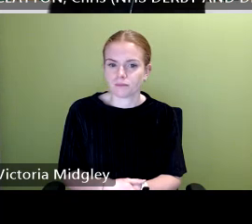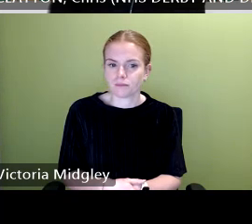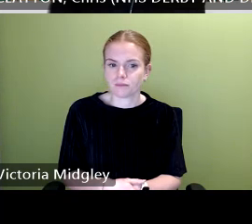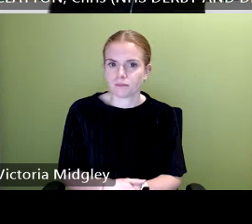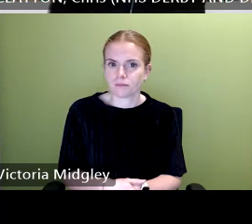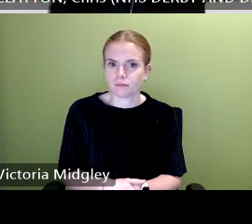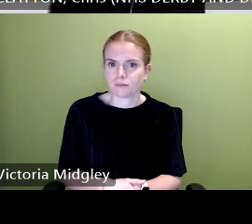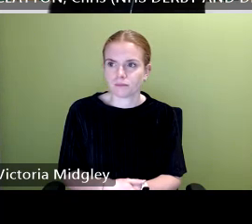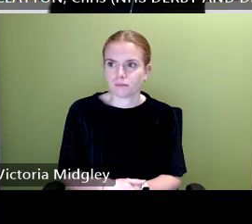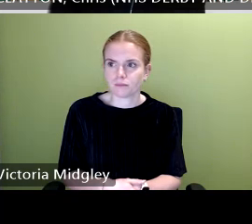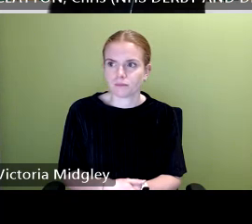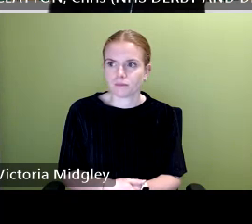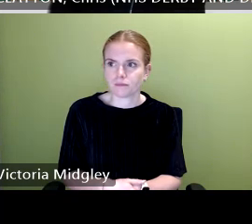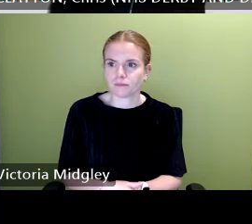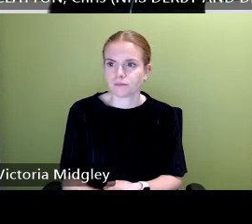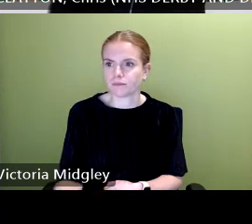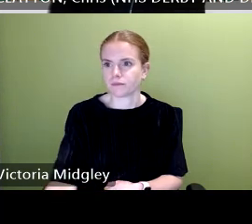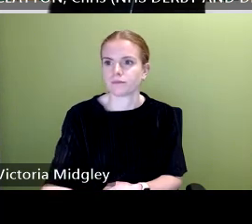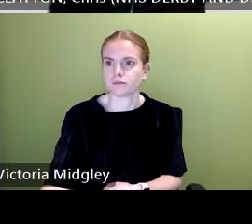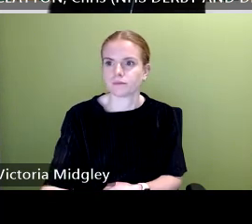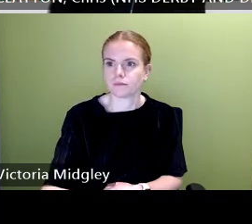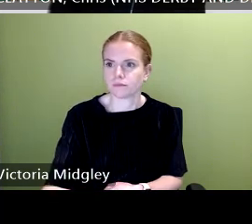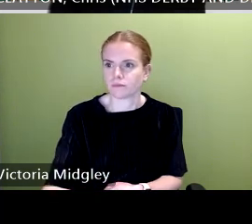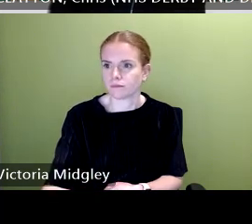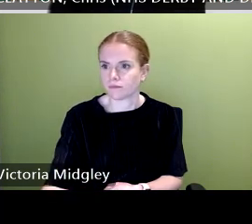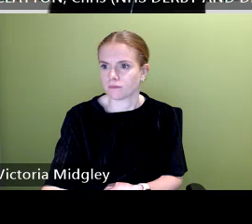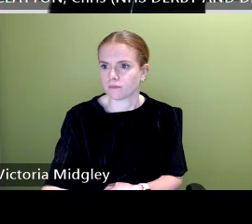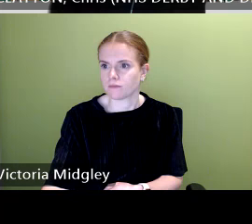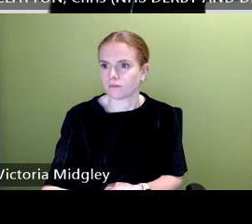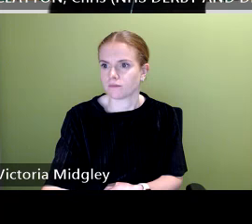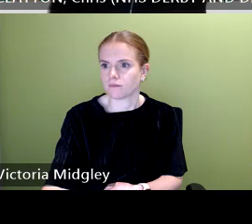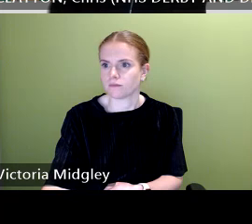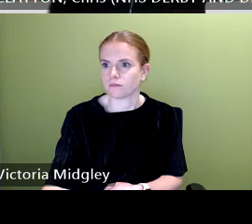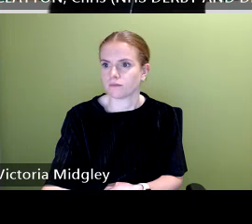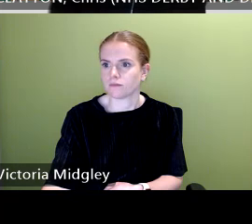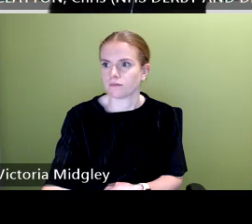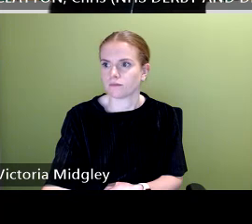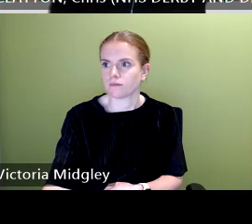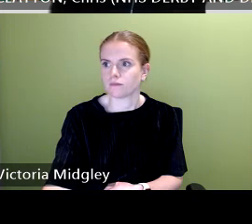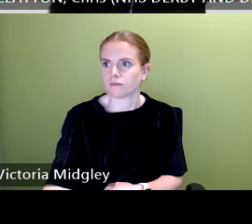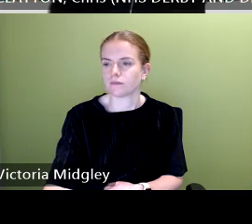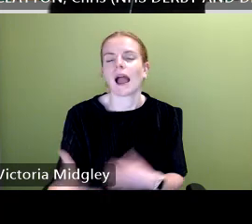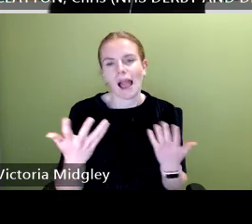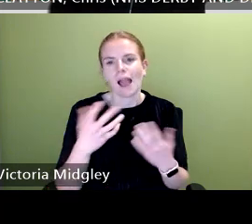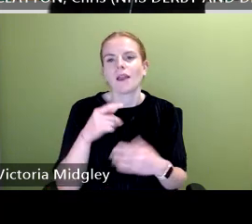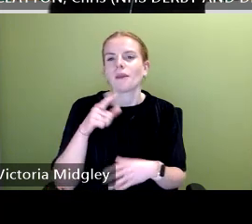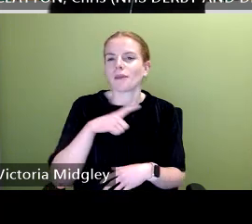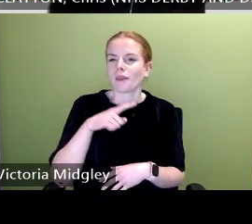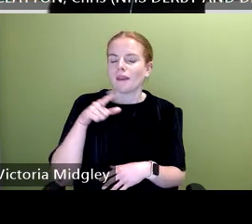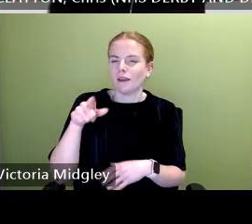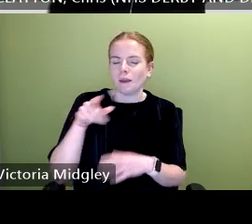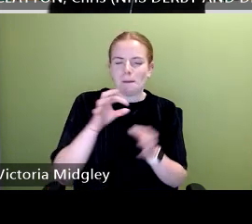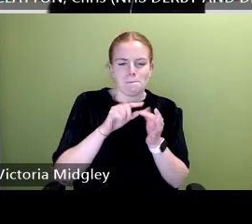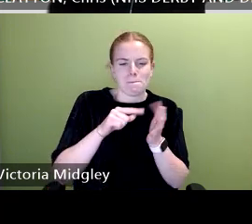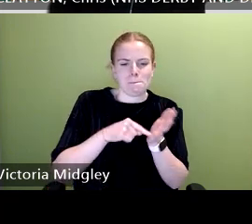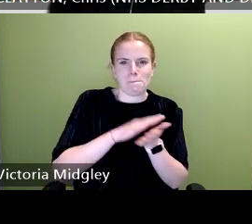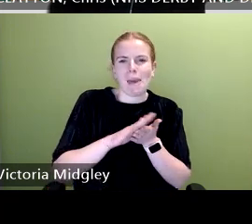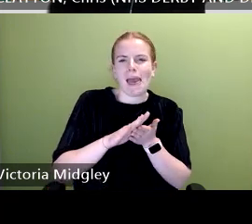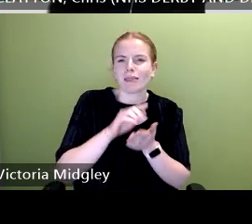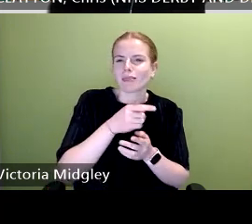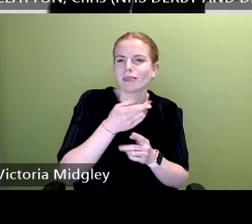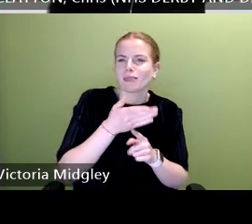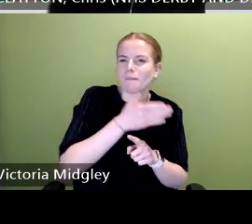So obviously colleagues have I think this is the one that Beth skipped to by mistake. So that's why there's some words already in there because members of the call